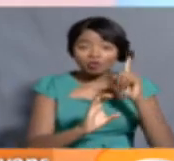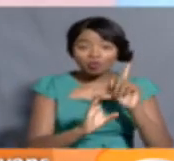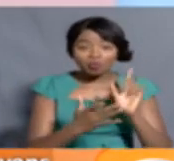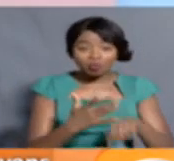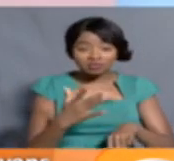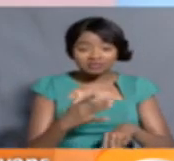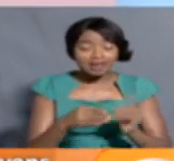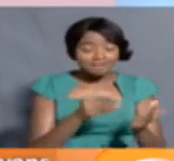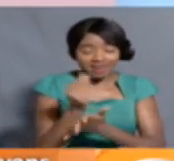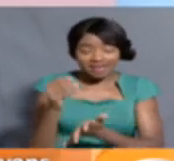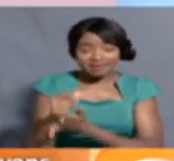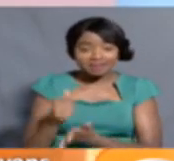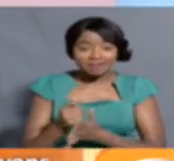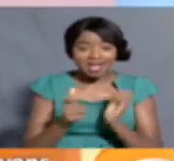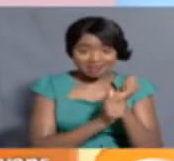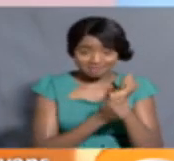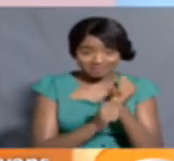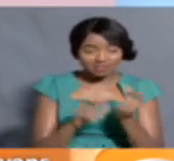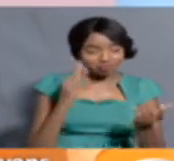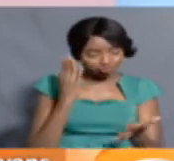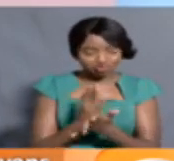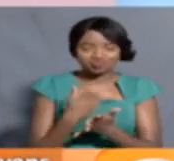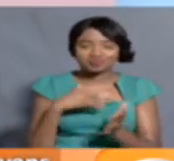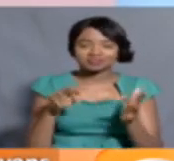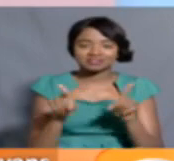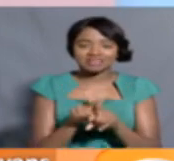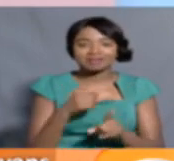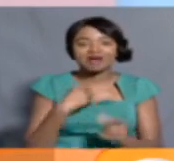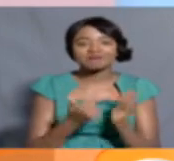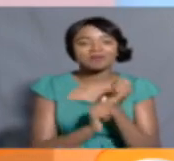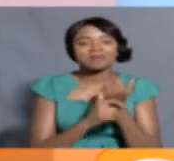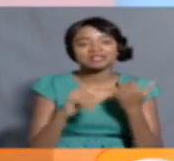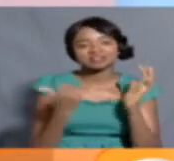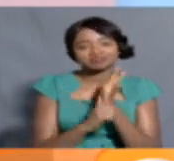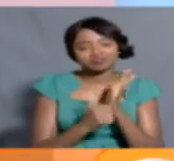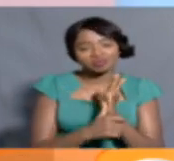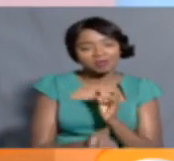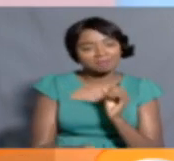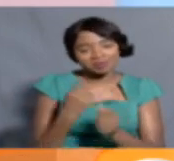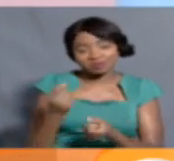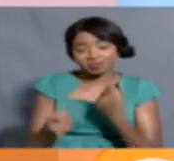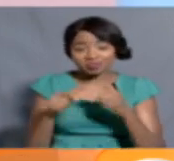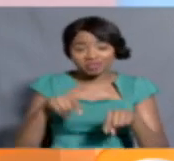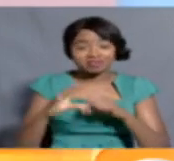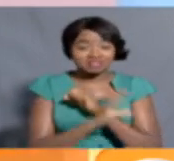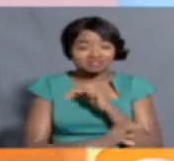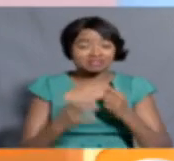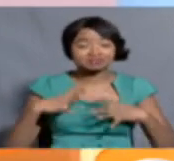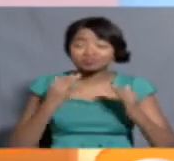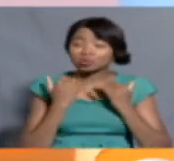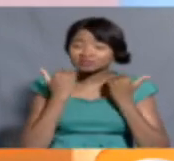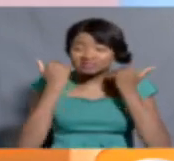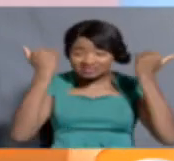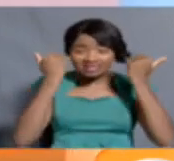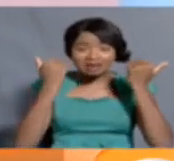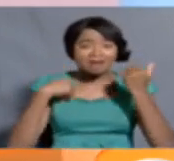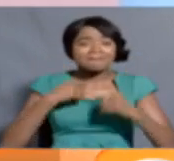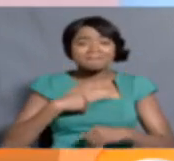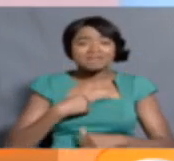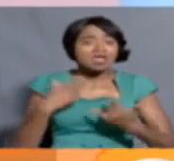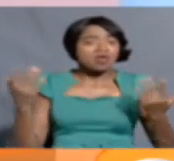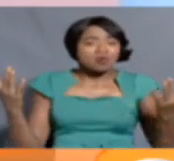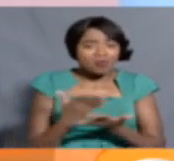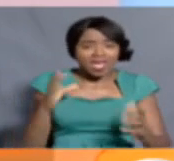11 billion shillings. Kuna maize scandal pia ambayo ilikuwa inachunguzwa. And that's the problem in this country. People worry about the fact that where can I